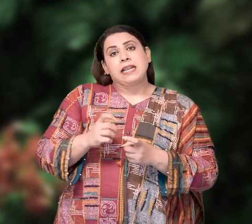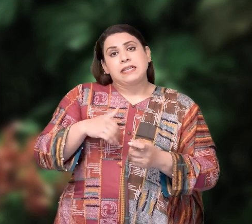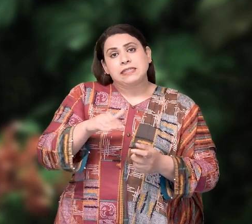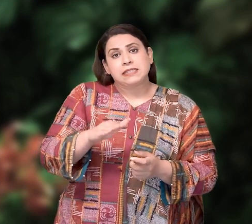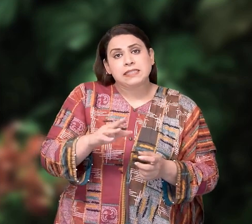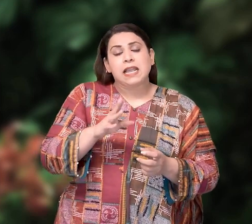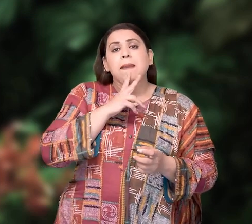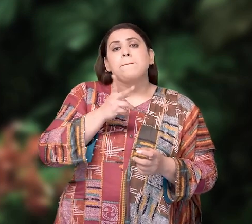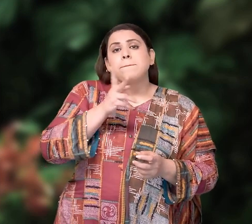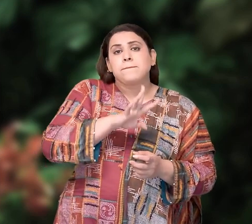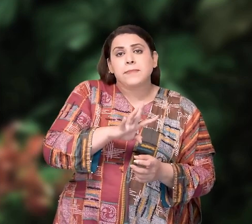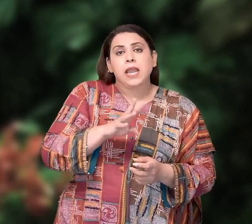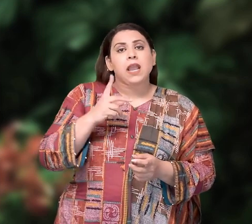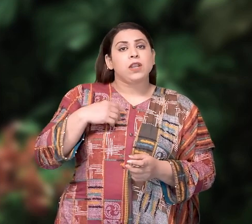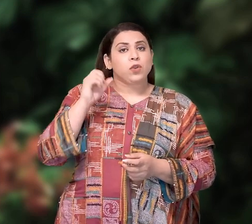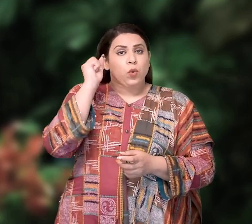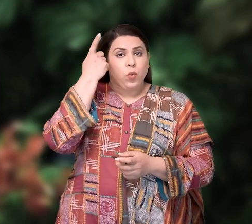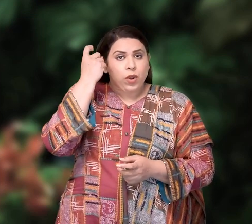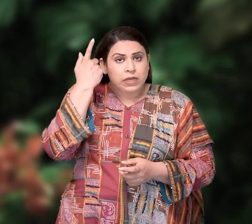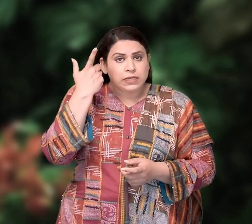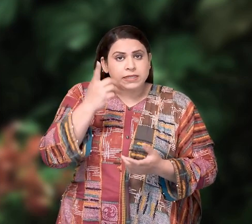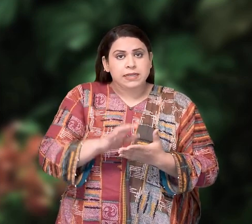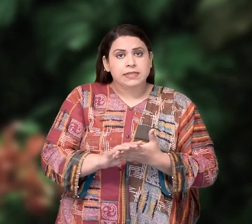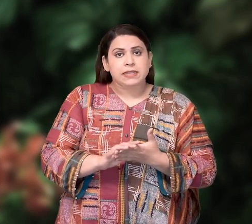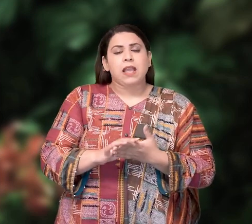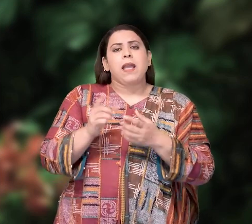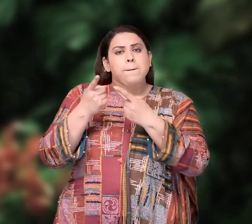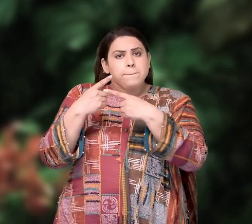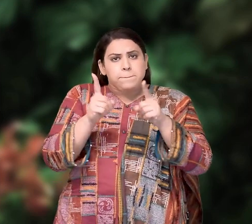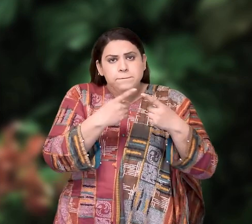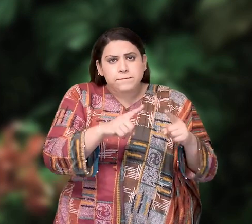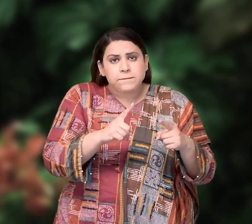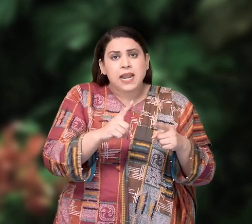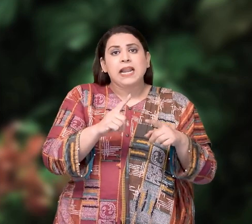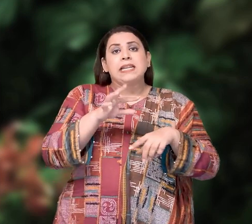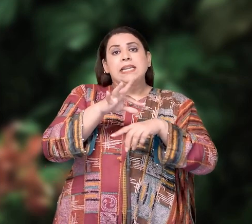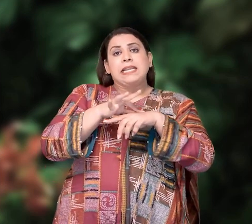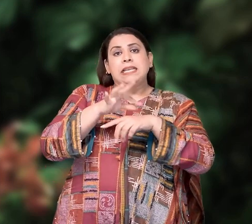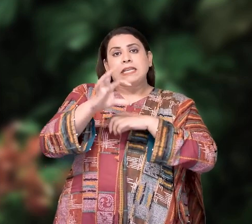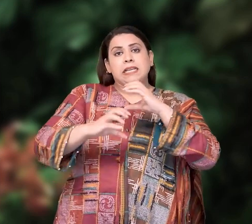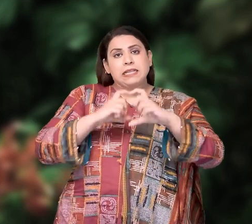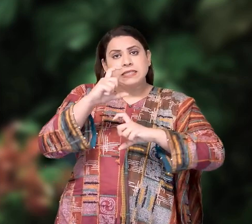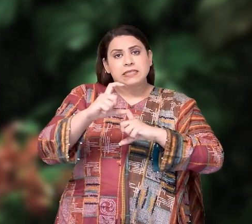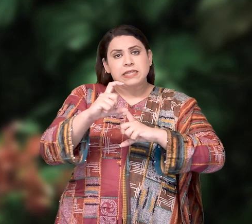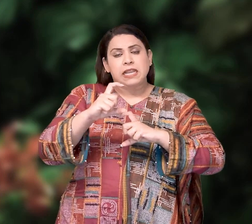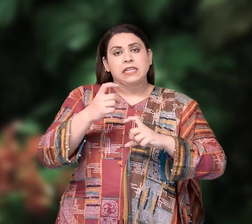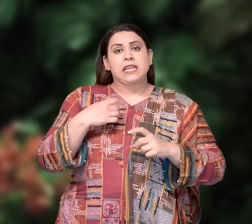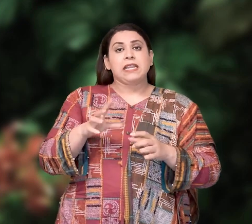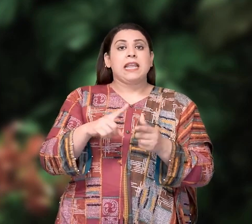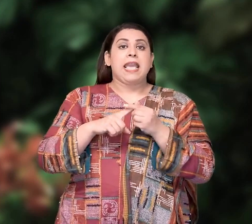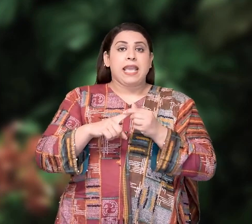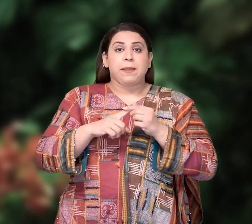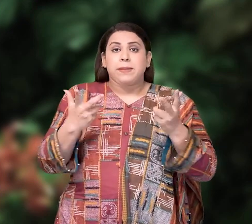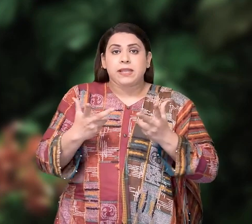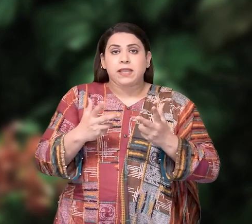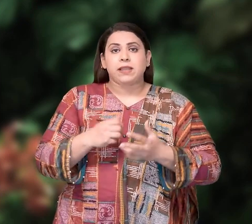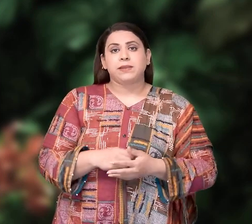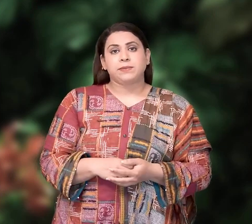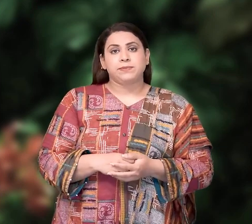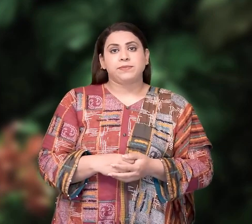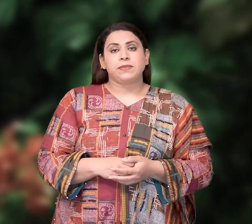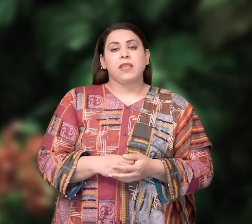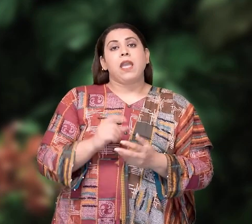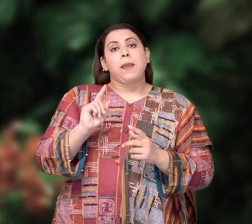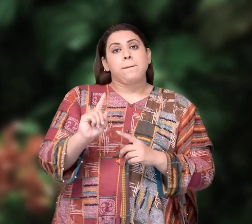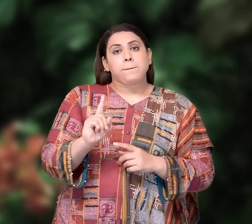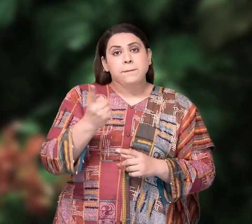true meaning and the true understanding of multiculturalism and its value. So,